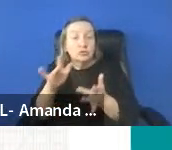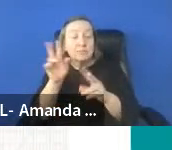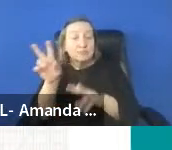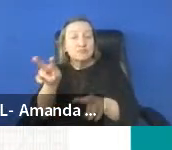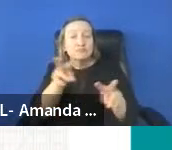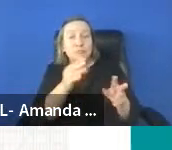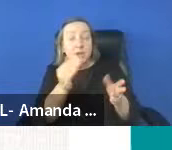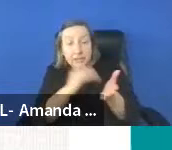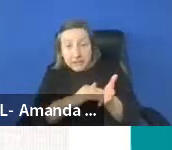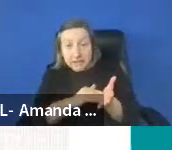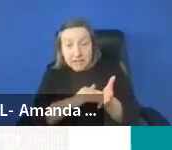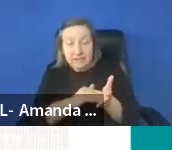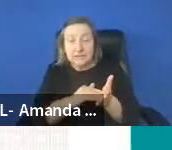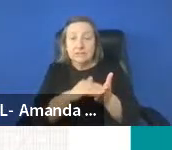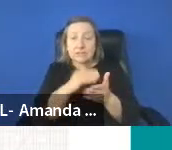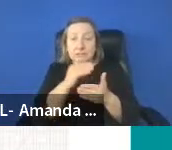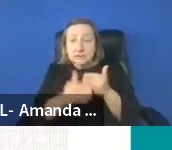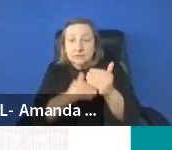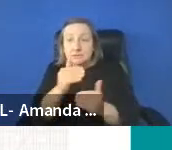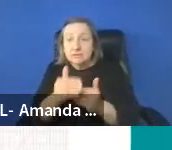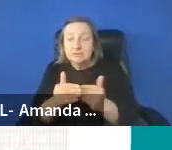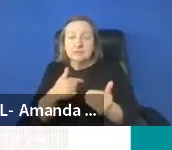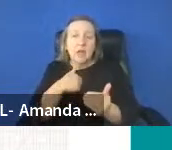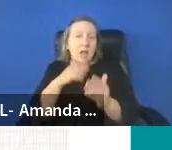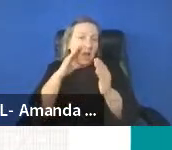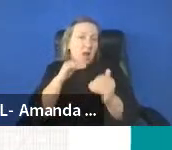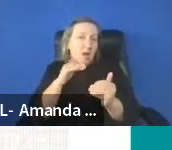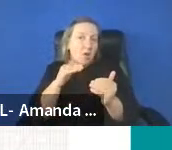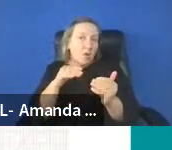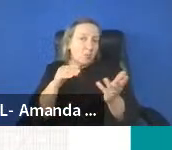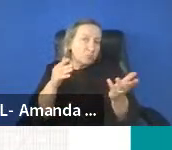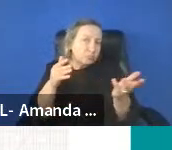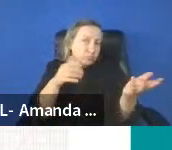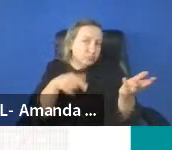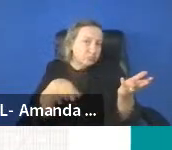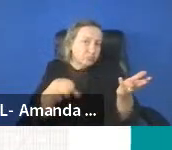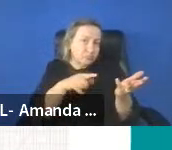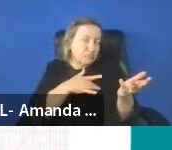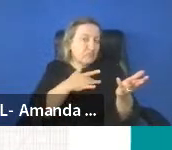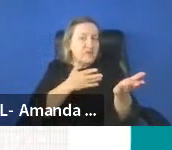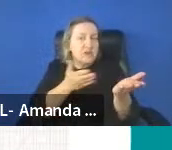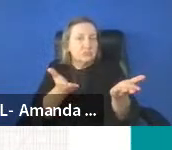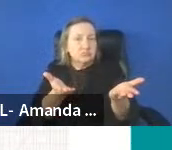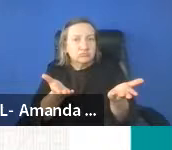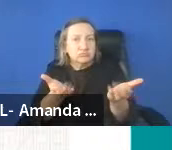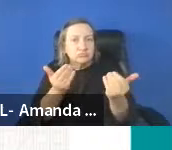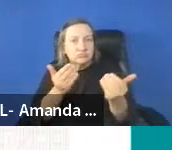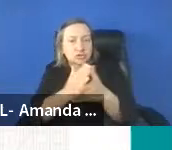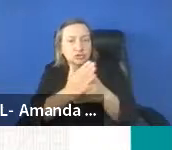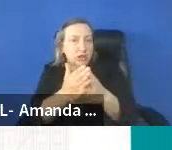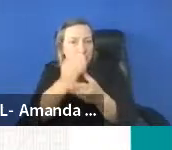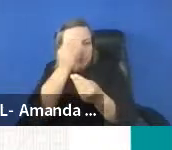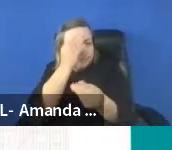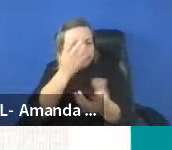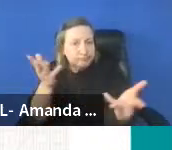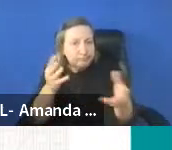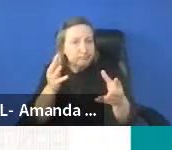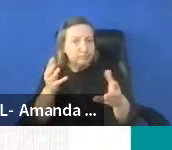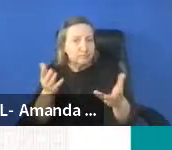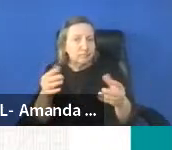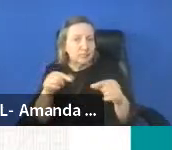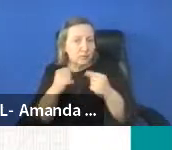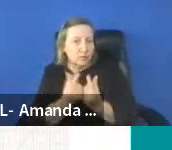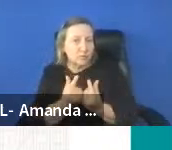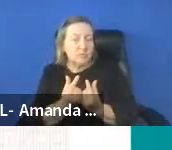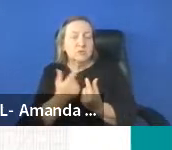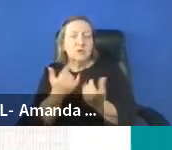nature as we move forward? I sure hope that you would feel free to share that with the members. And so